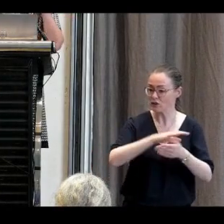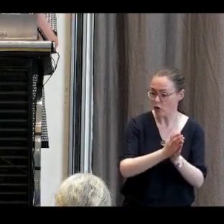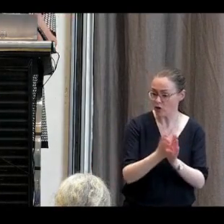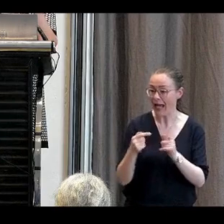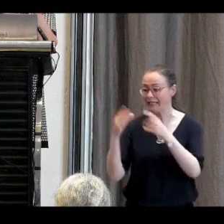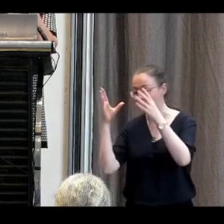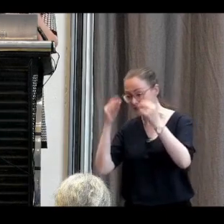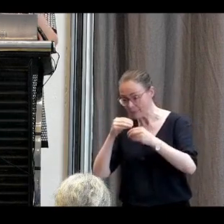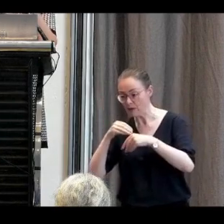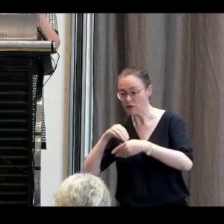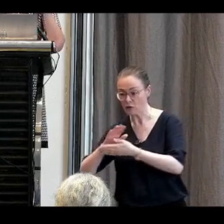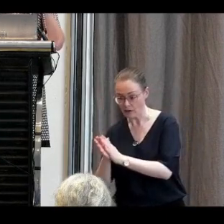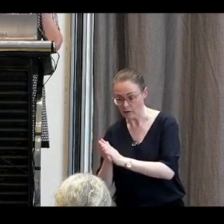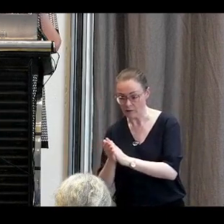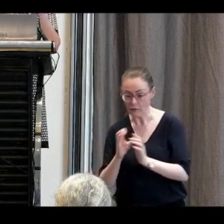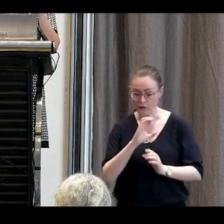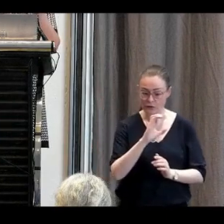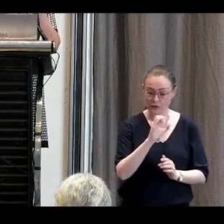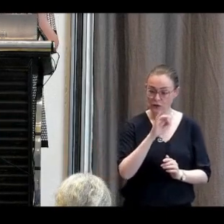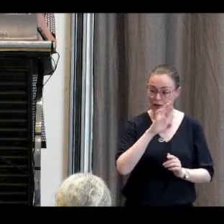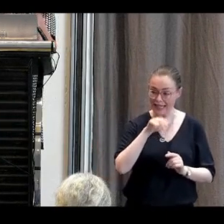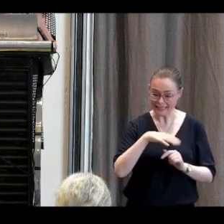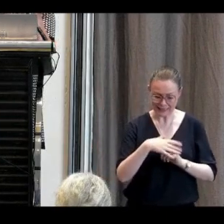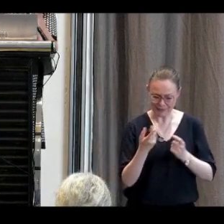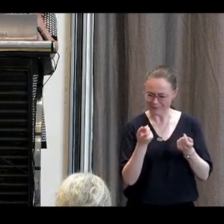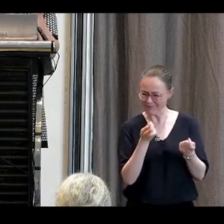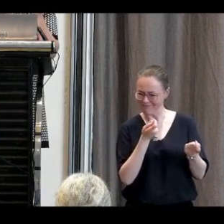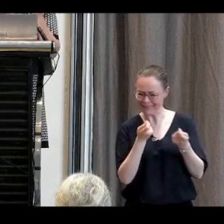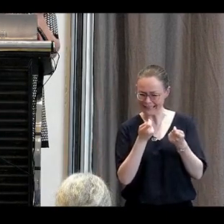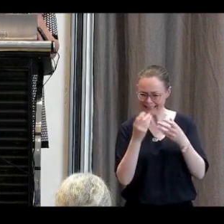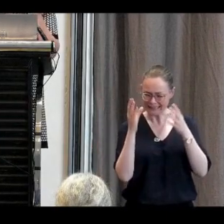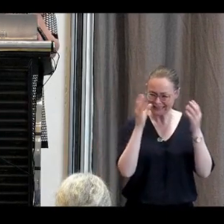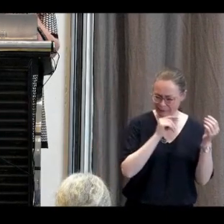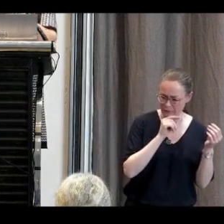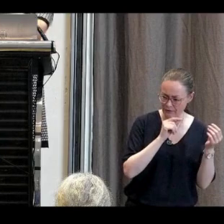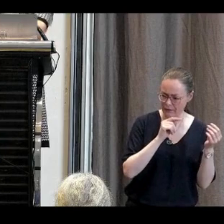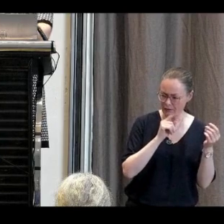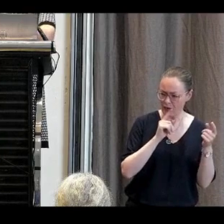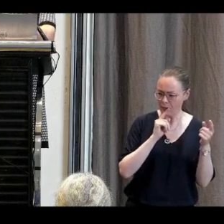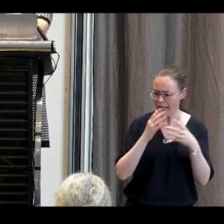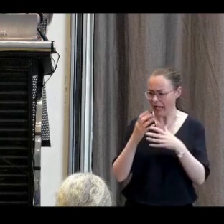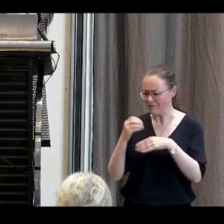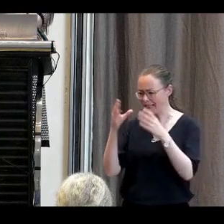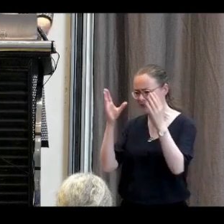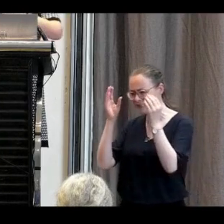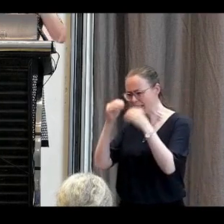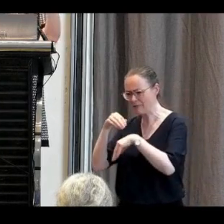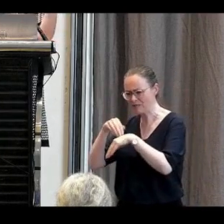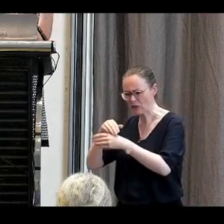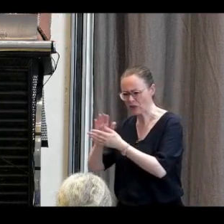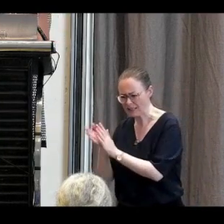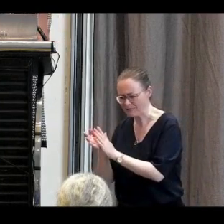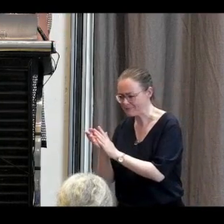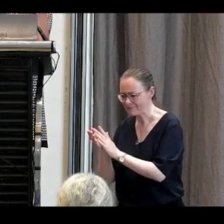So circadian coordinates sleep, but not necessarily having a sleep disorder means